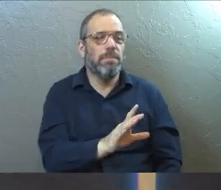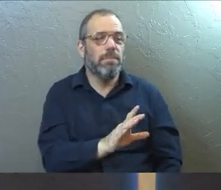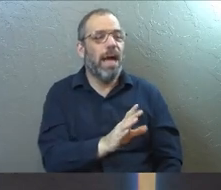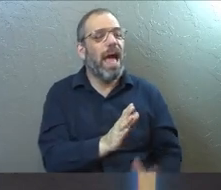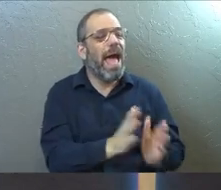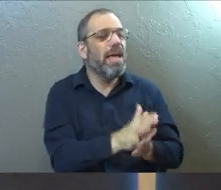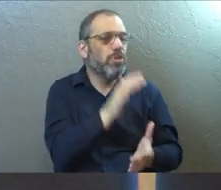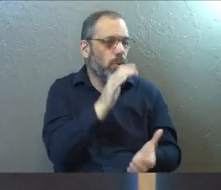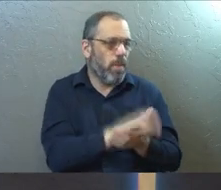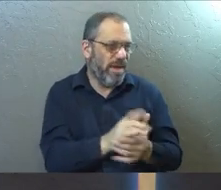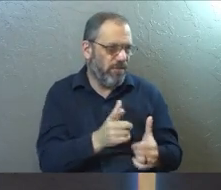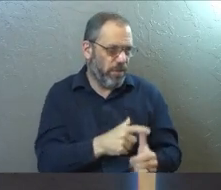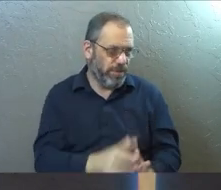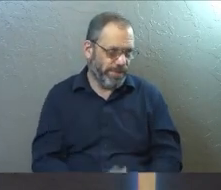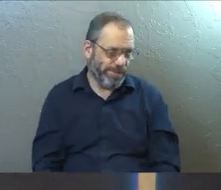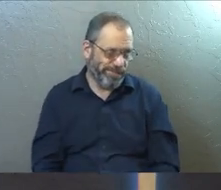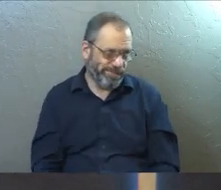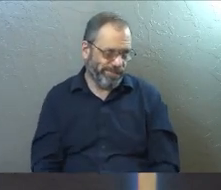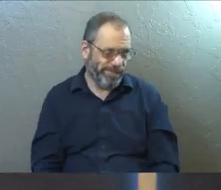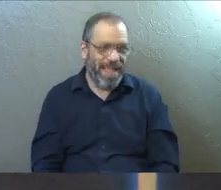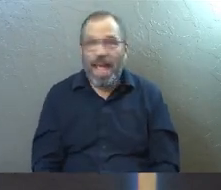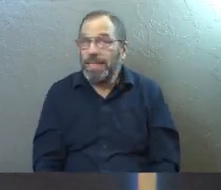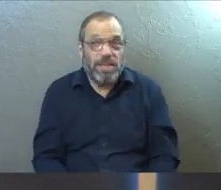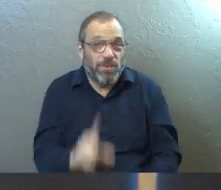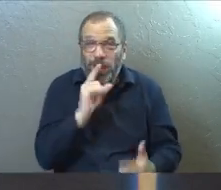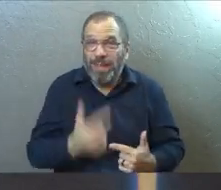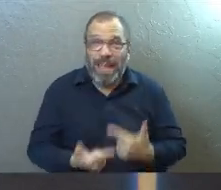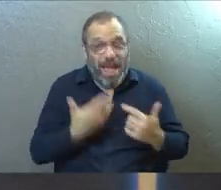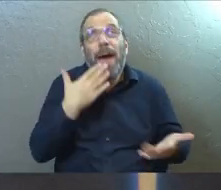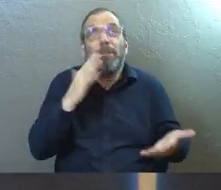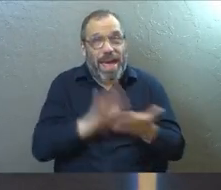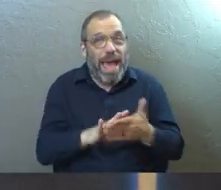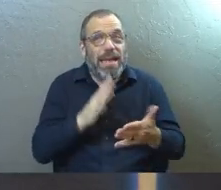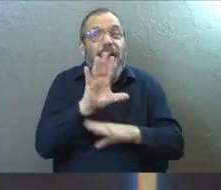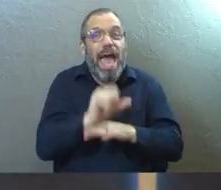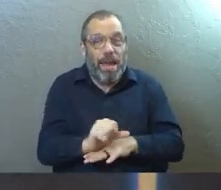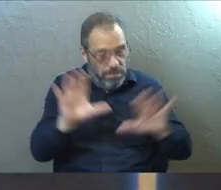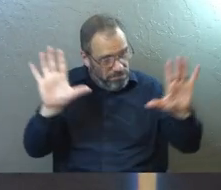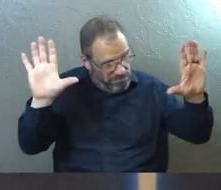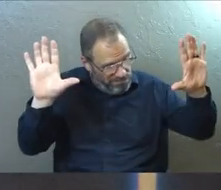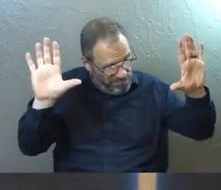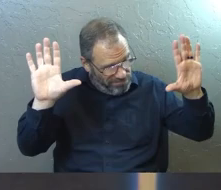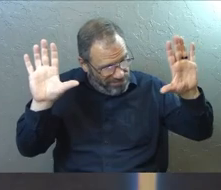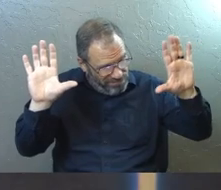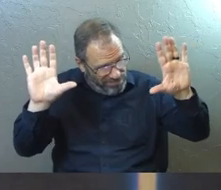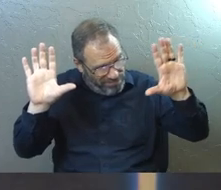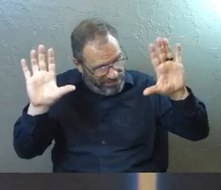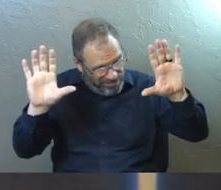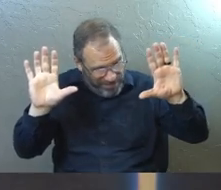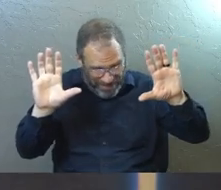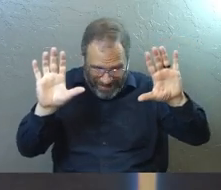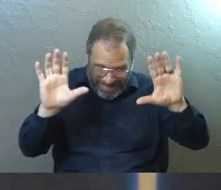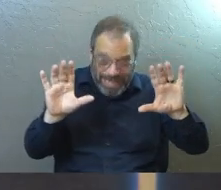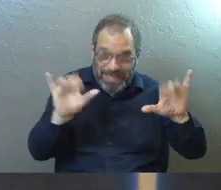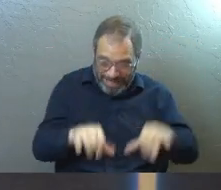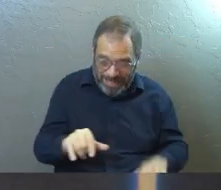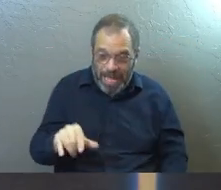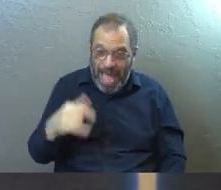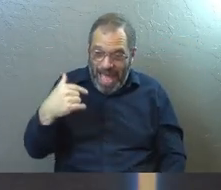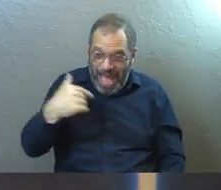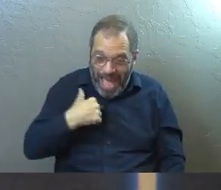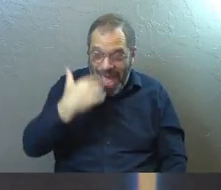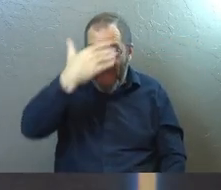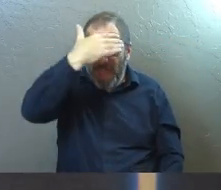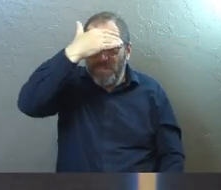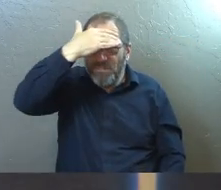why don't you talk to Rachel first? It's just the reality, right? So I'm really bad at that. And I'll be honest, the issue there is similar to this, is